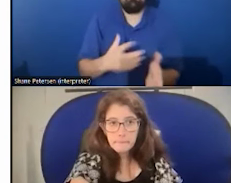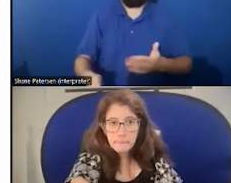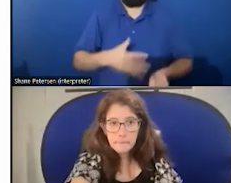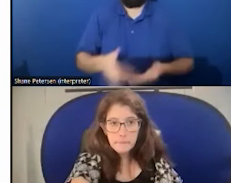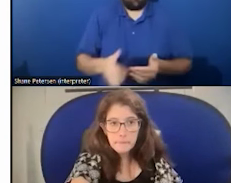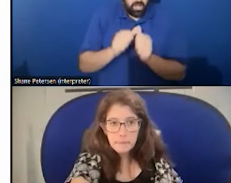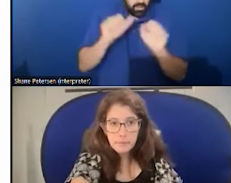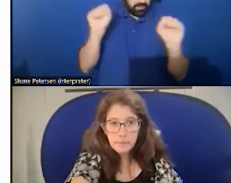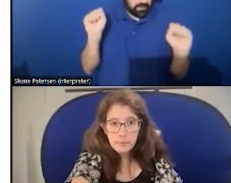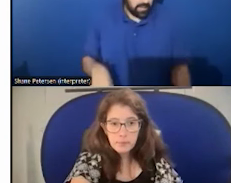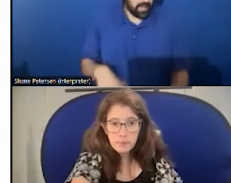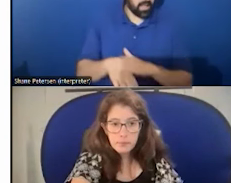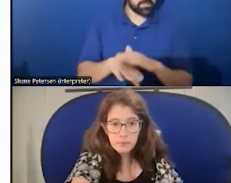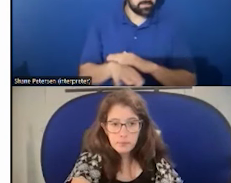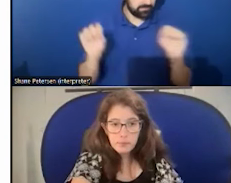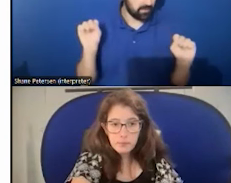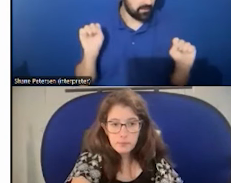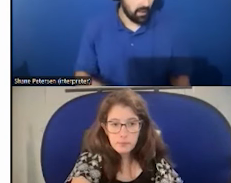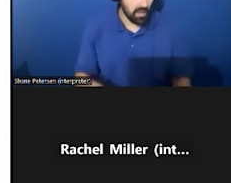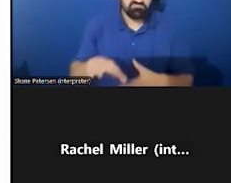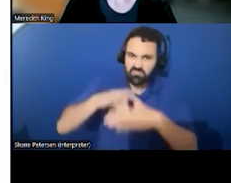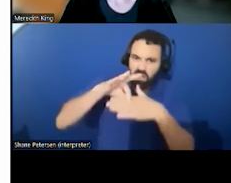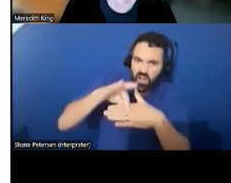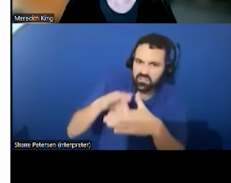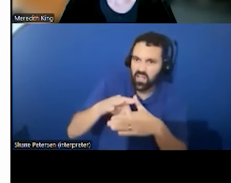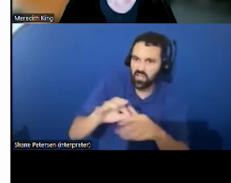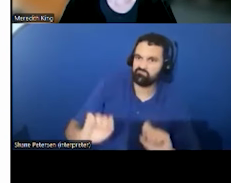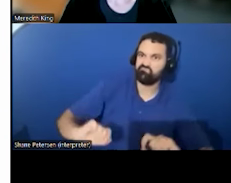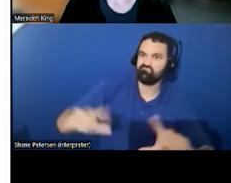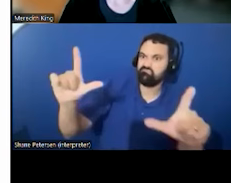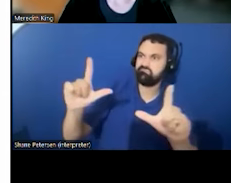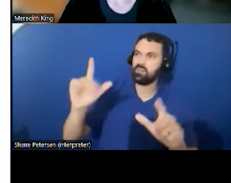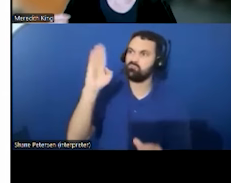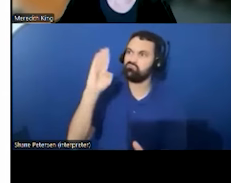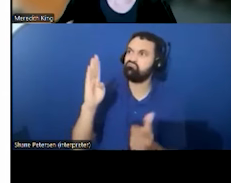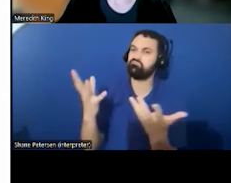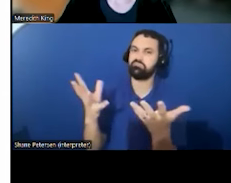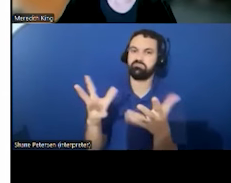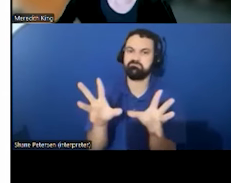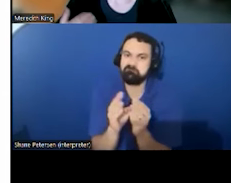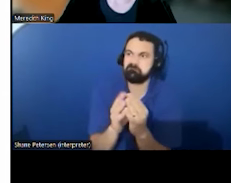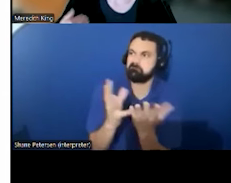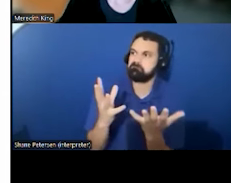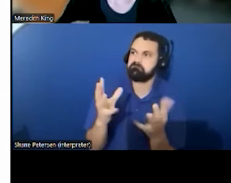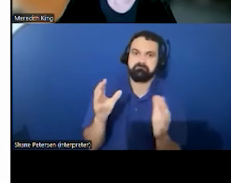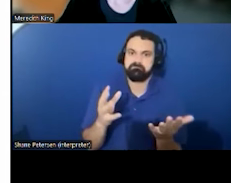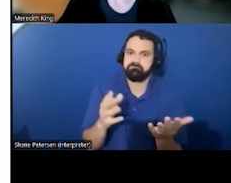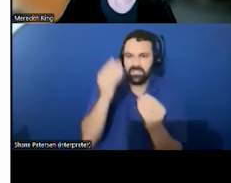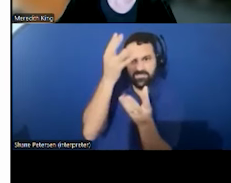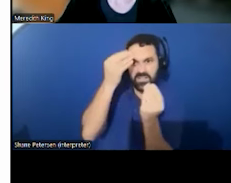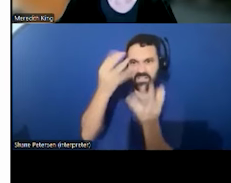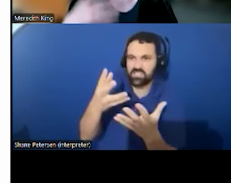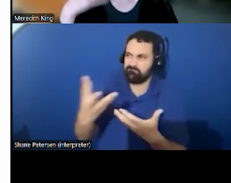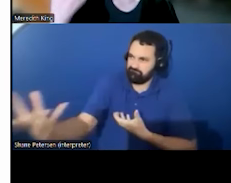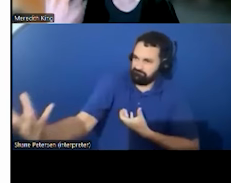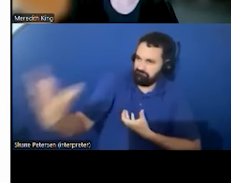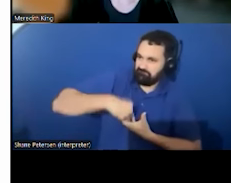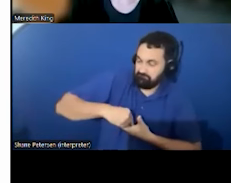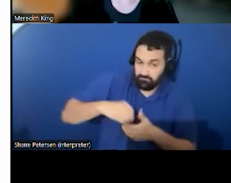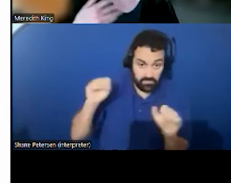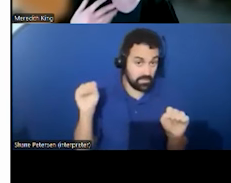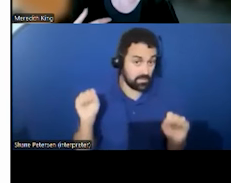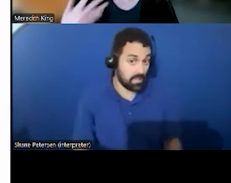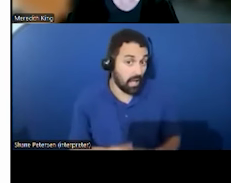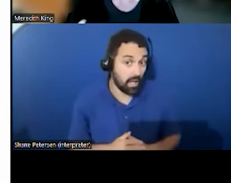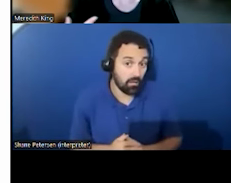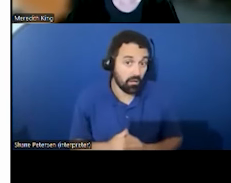how content is presented. So students don't all absorb information the same way. You want to offer more